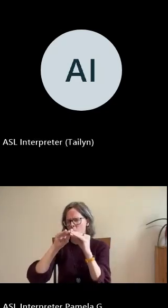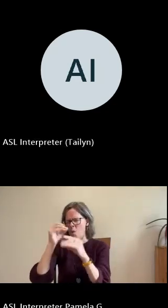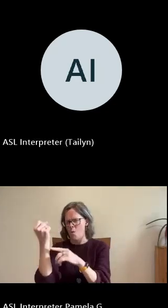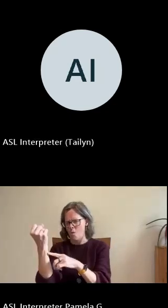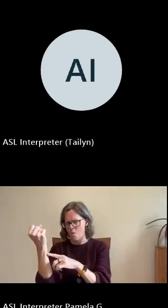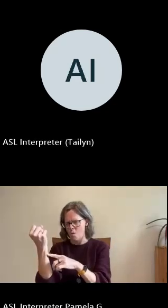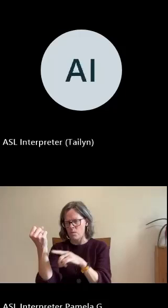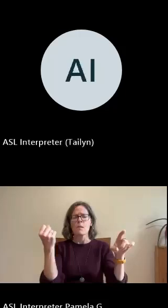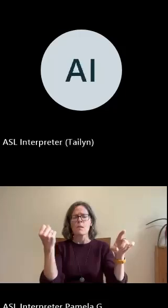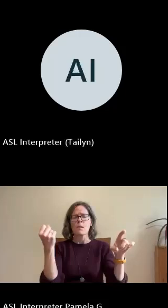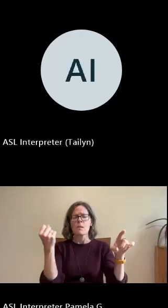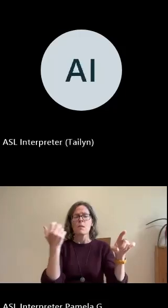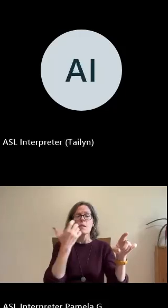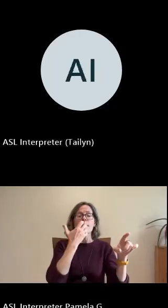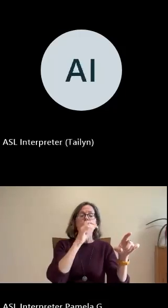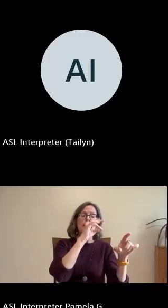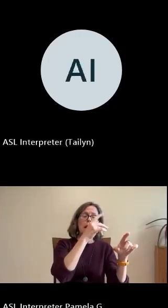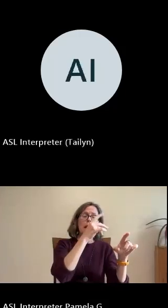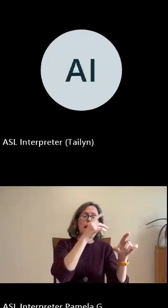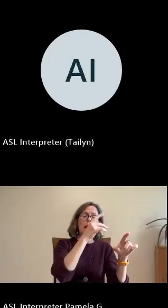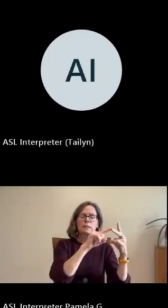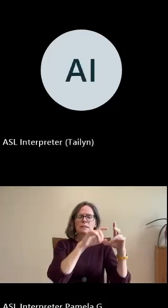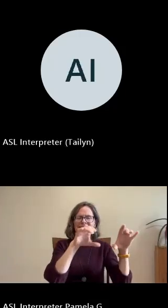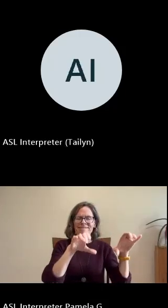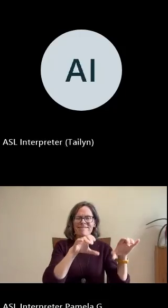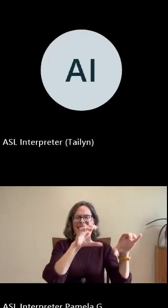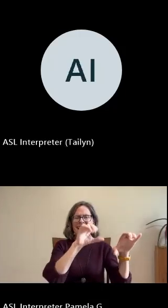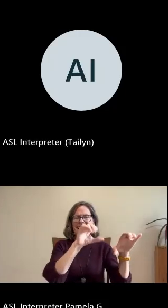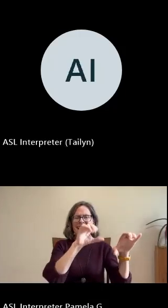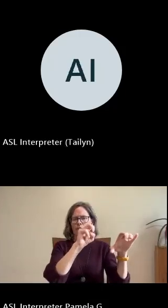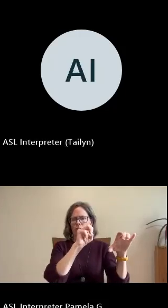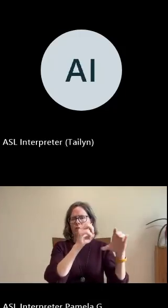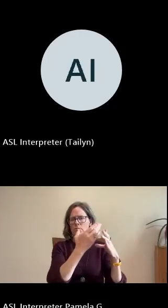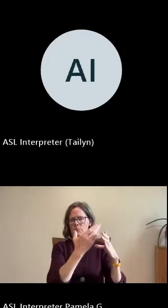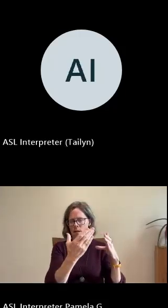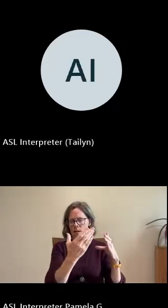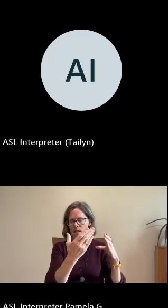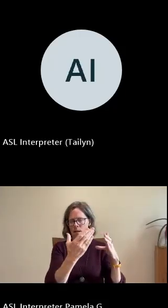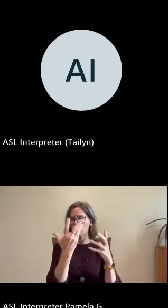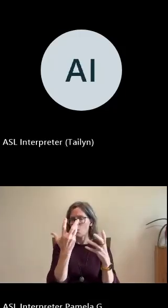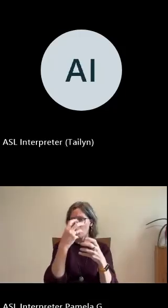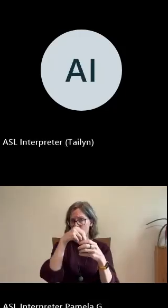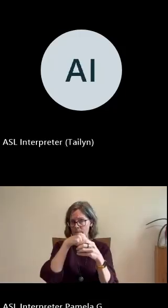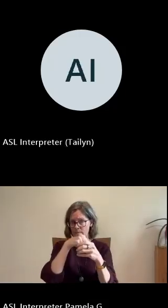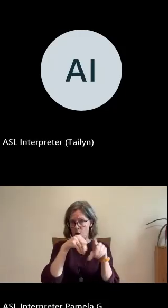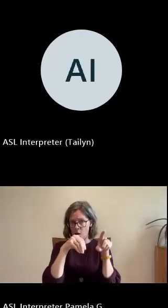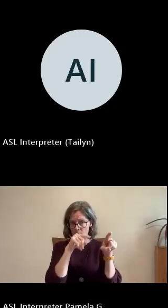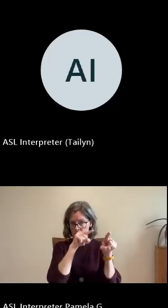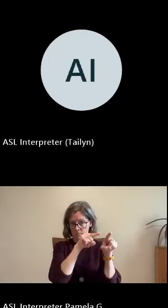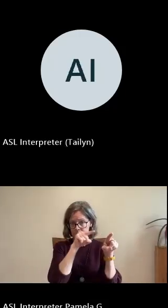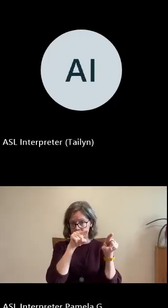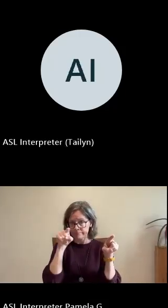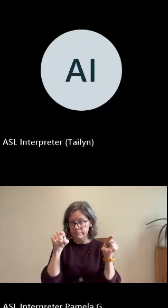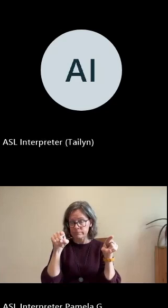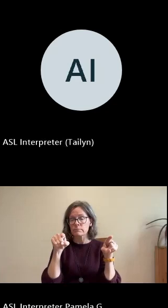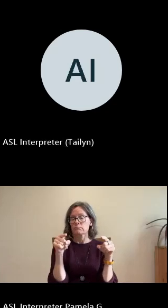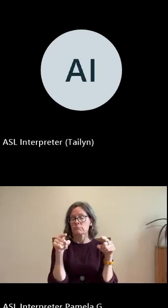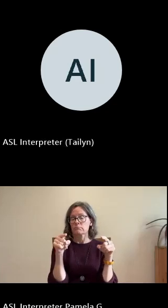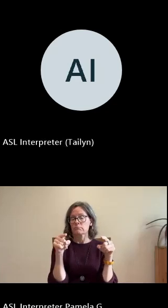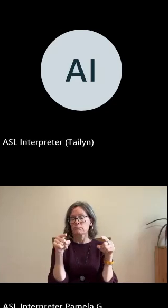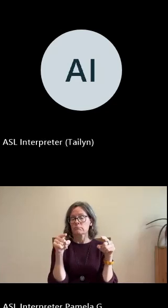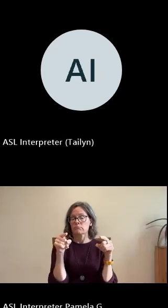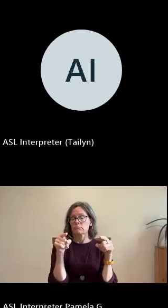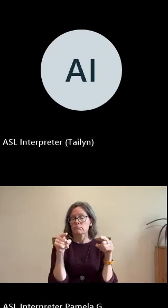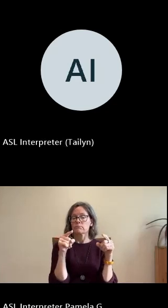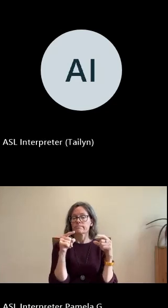in a second. So we've got hot topics and action items. So if you're interested in getting involved, there'll be action items here.